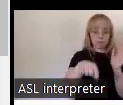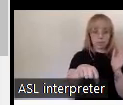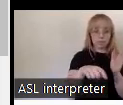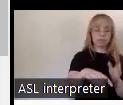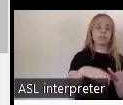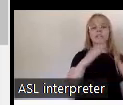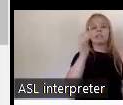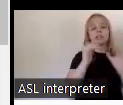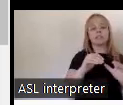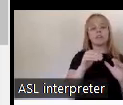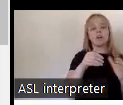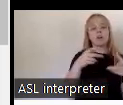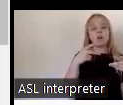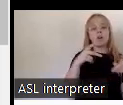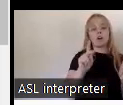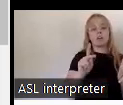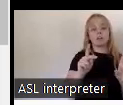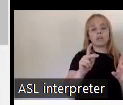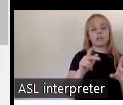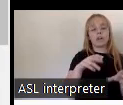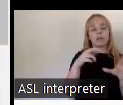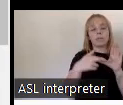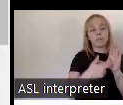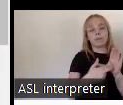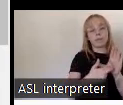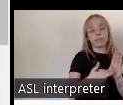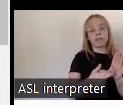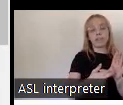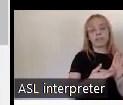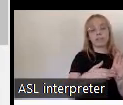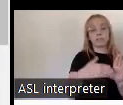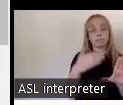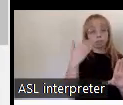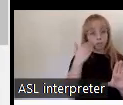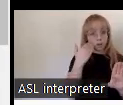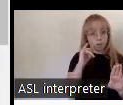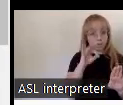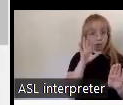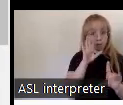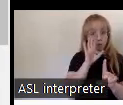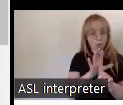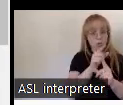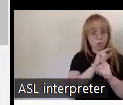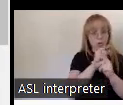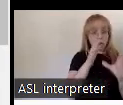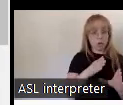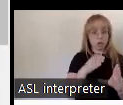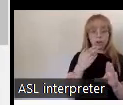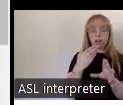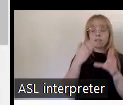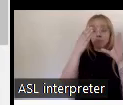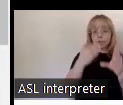says authorized representative. Please know that if you are the guardian of a person looking up